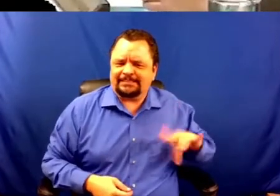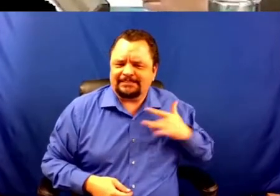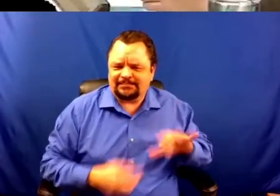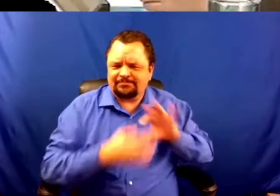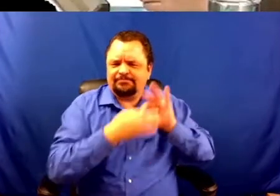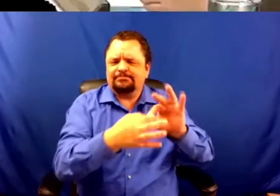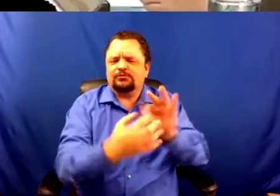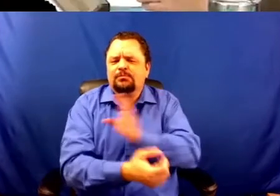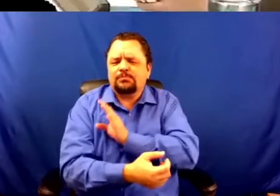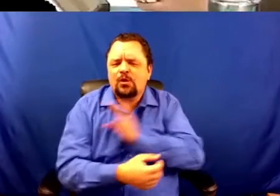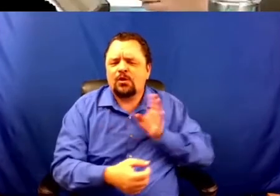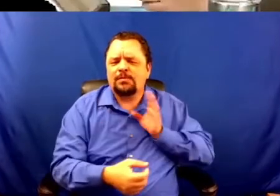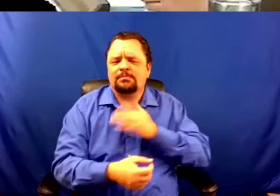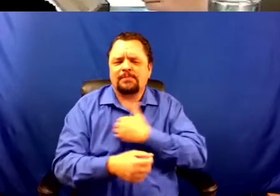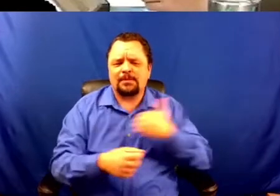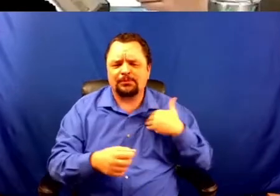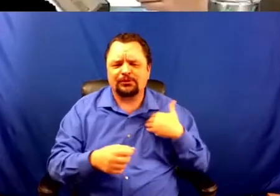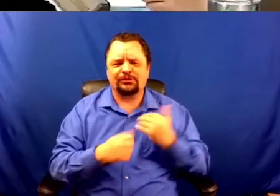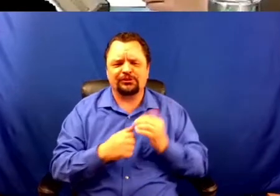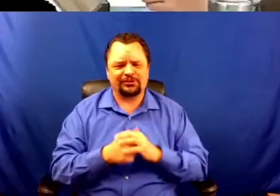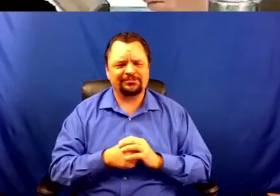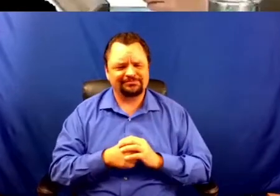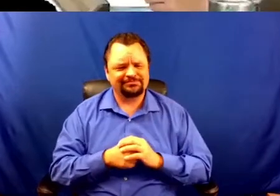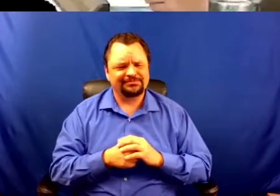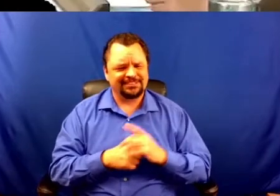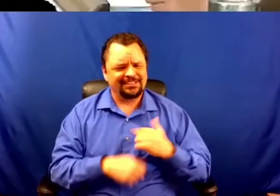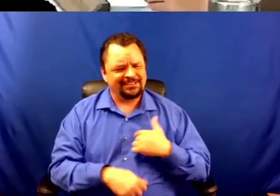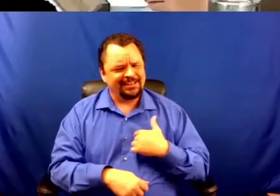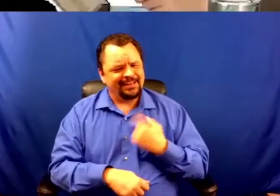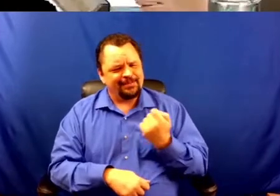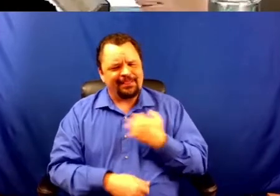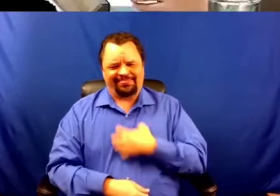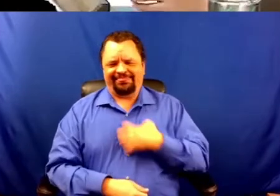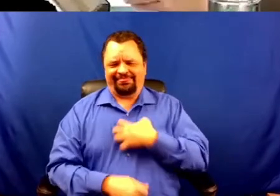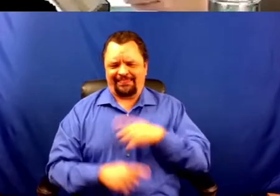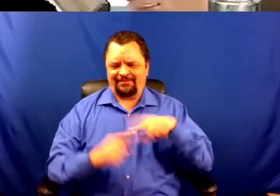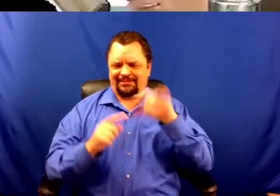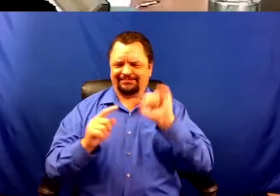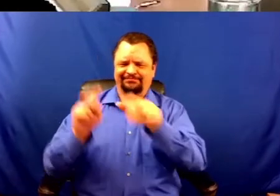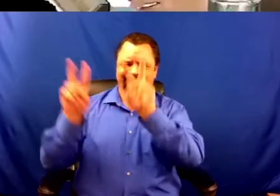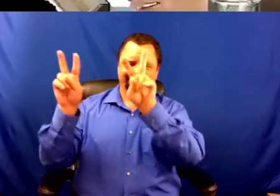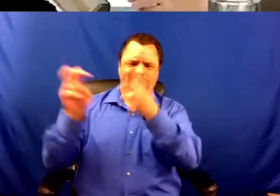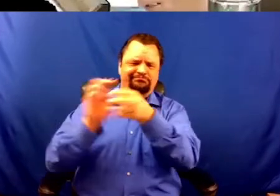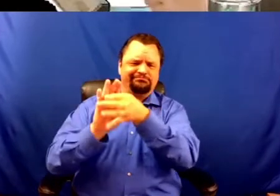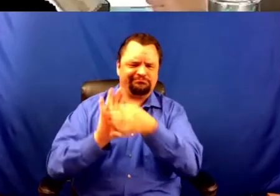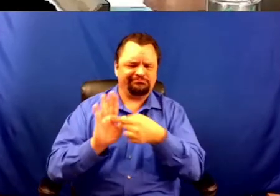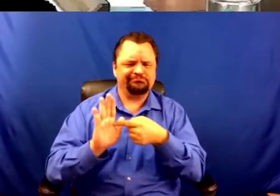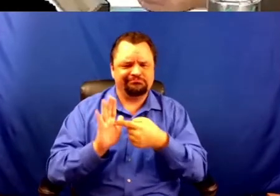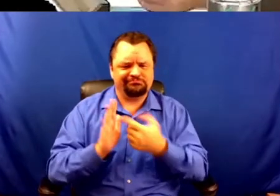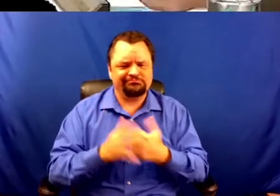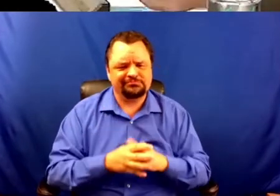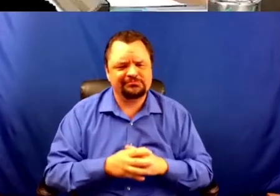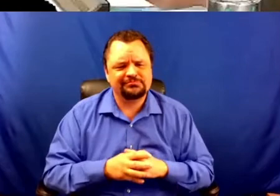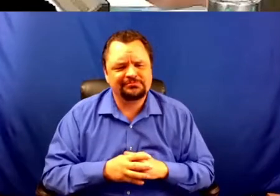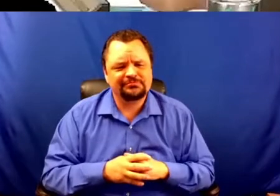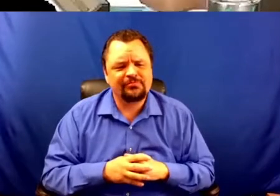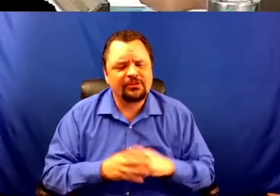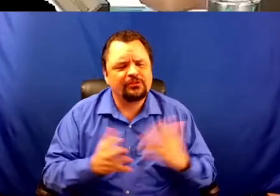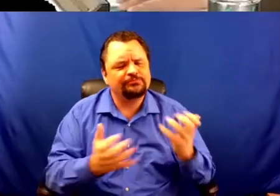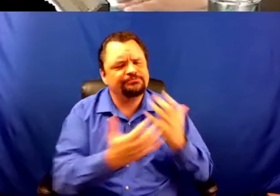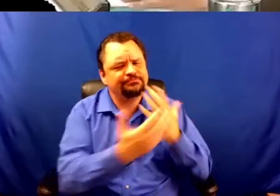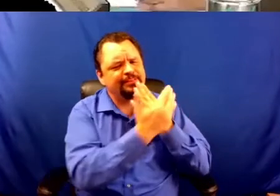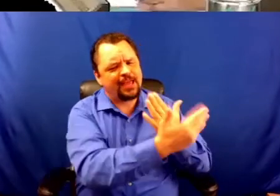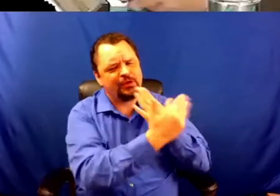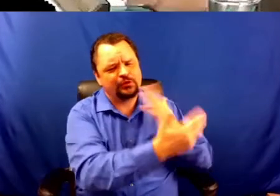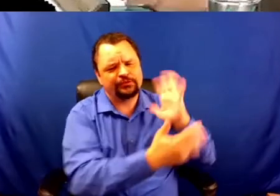their teeth a little bit over that resolution. So thanks for leading with that.